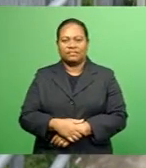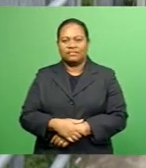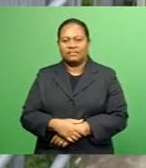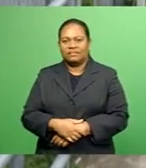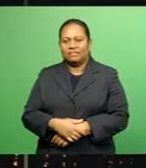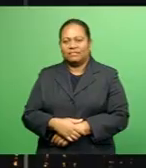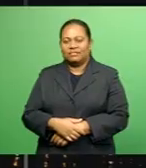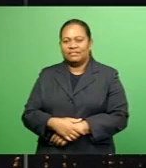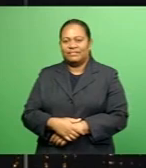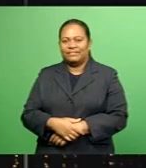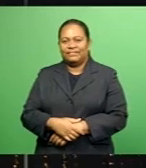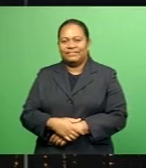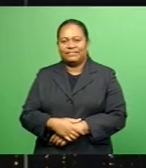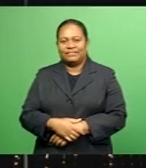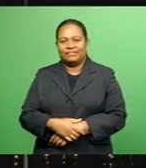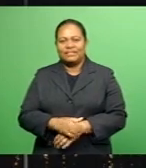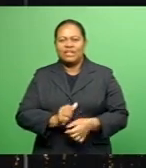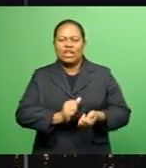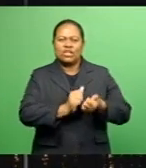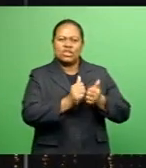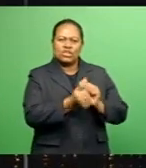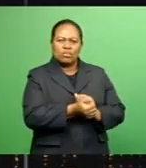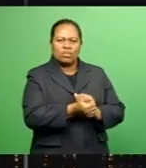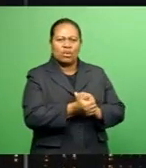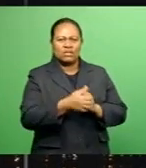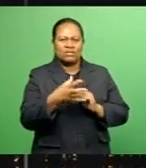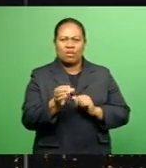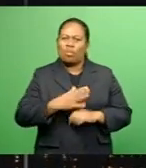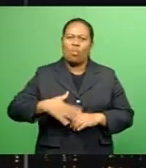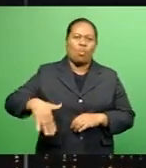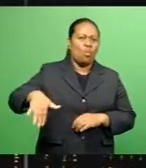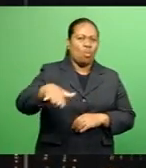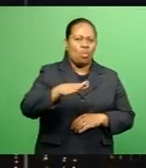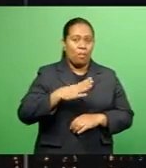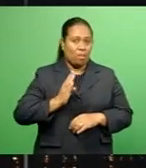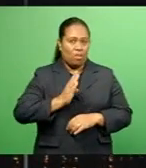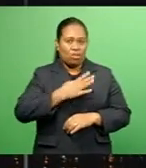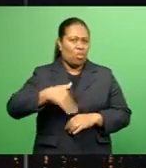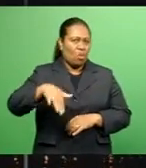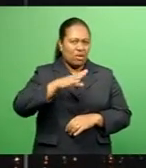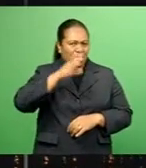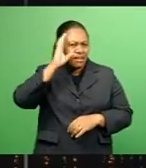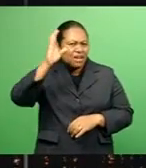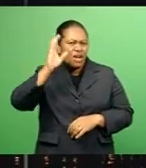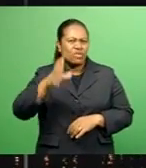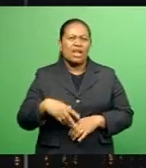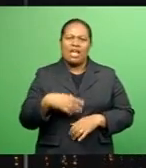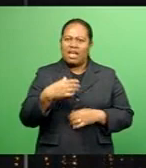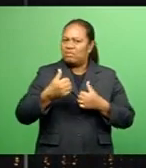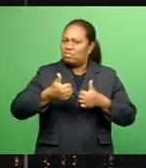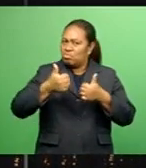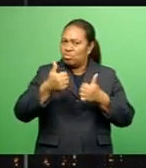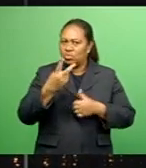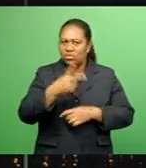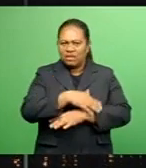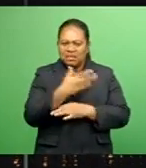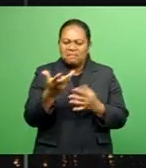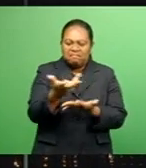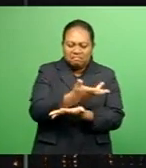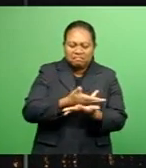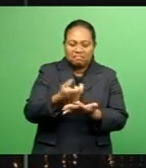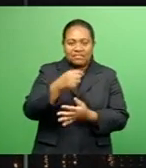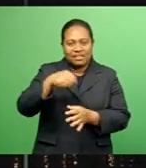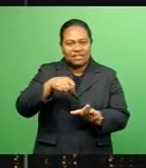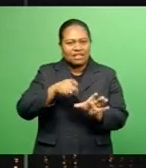FBC Sports. Sporting fraternities from around the country had a fruitful 2-day discussion at the